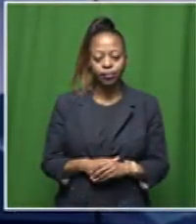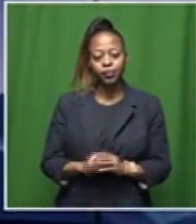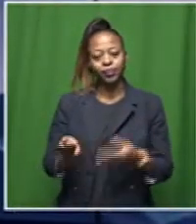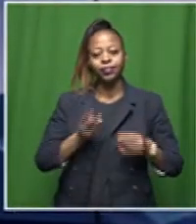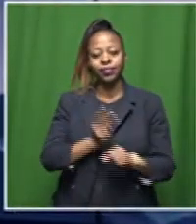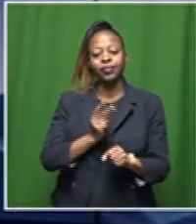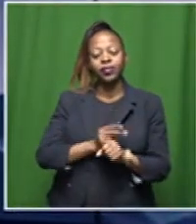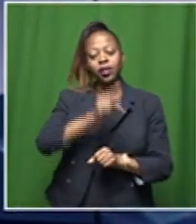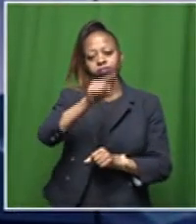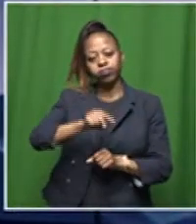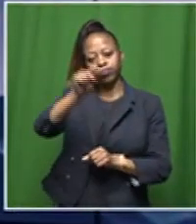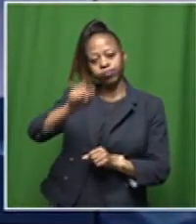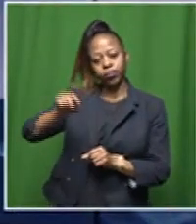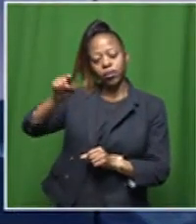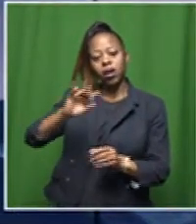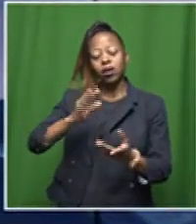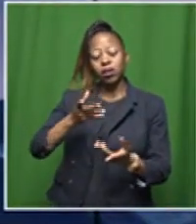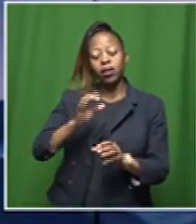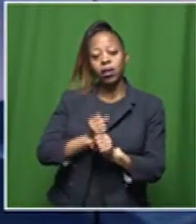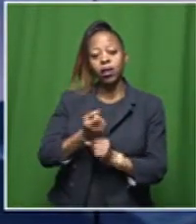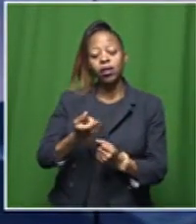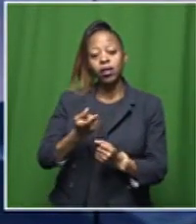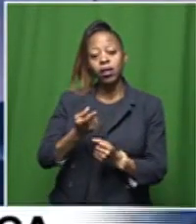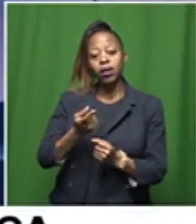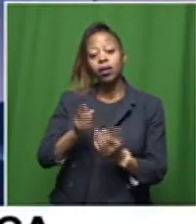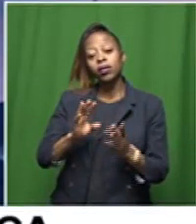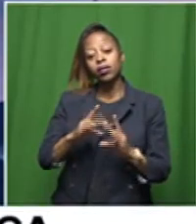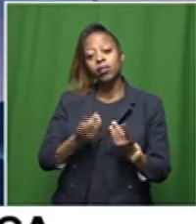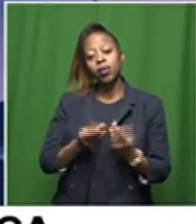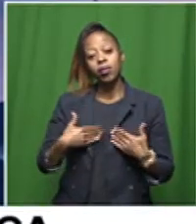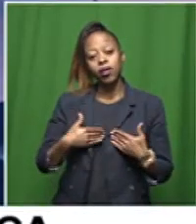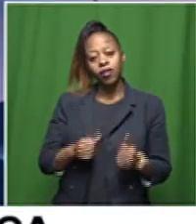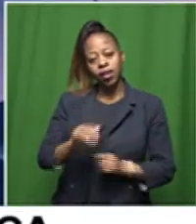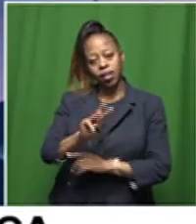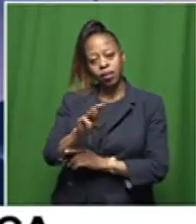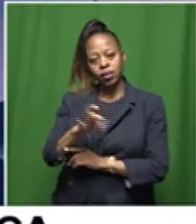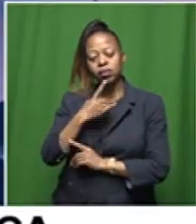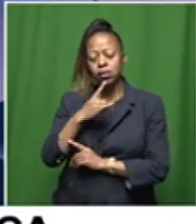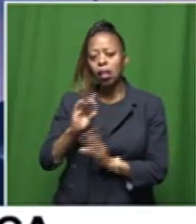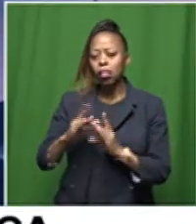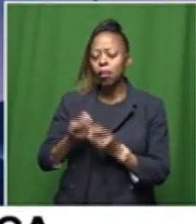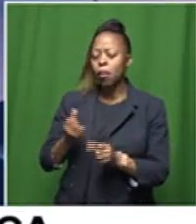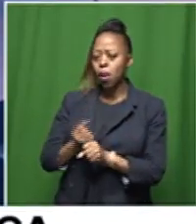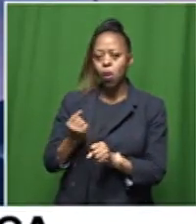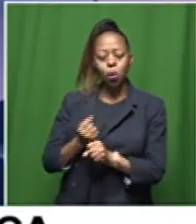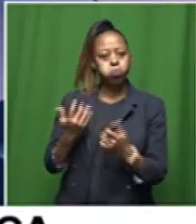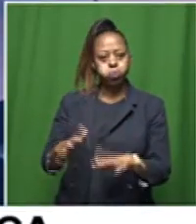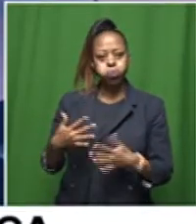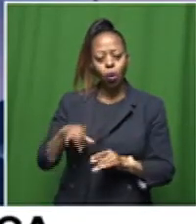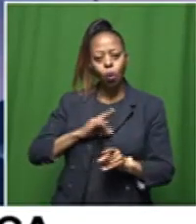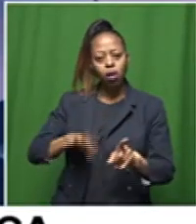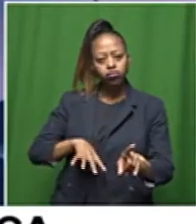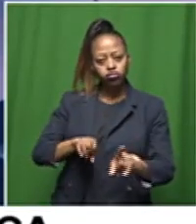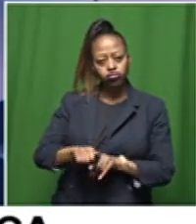Welcome back to Vital Science. Gauteng Health MEC Dr. Nomathemba Mokgethi says the department is working hard to reverse the backlogs for